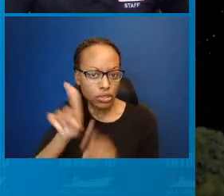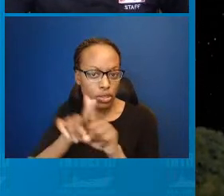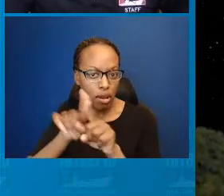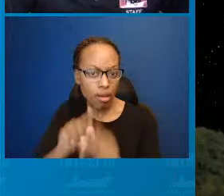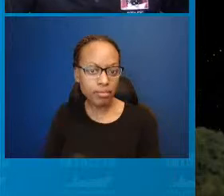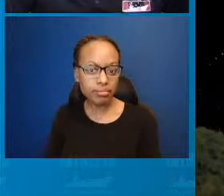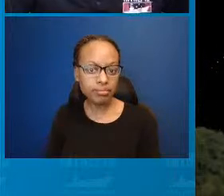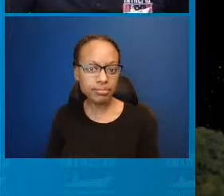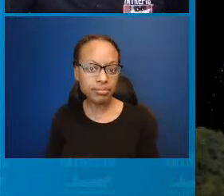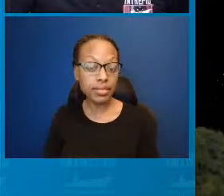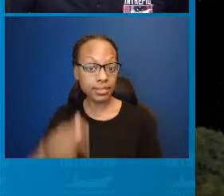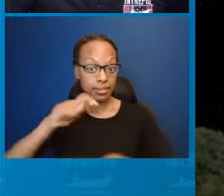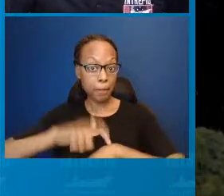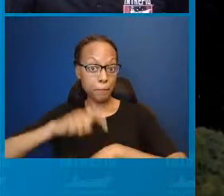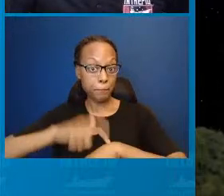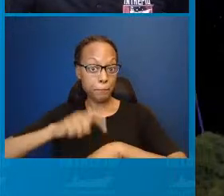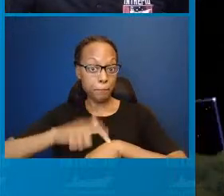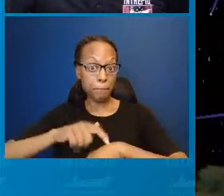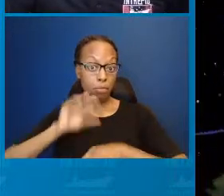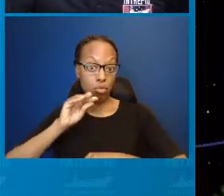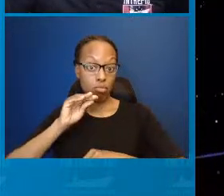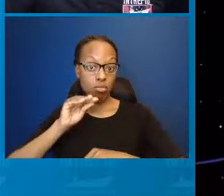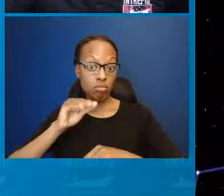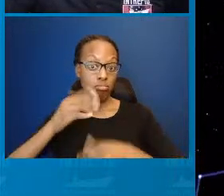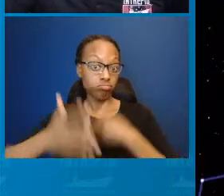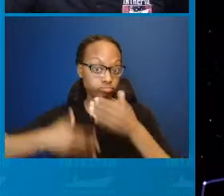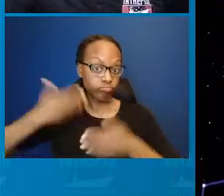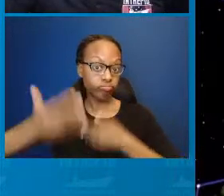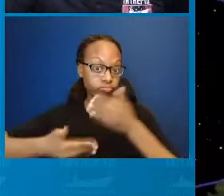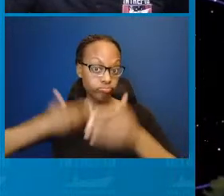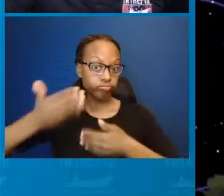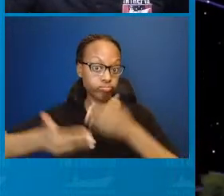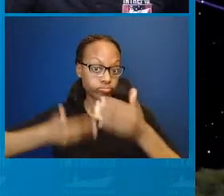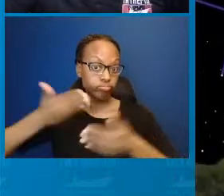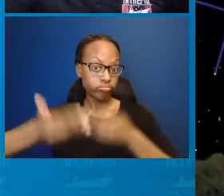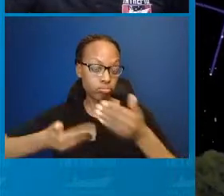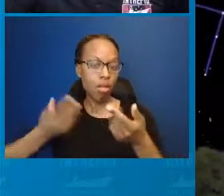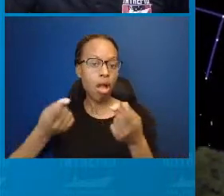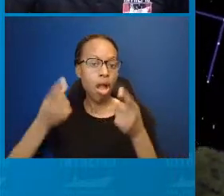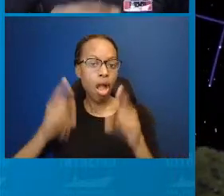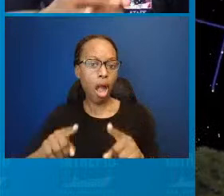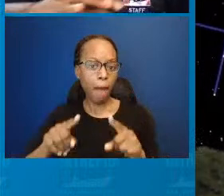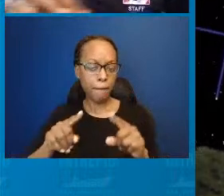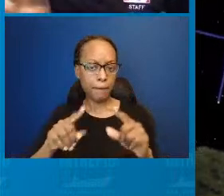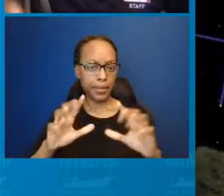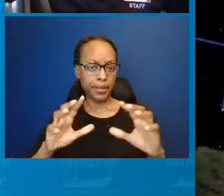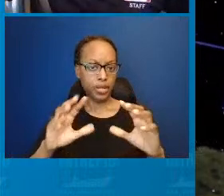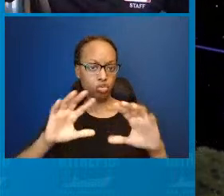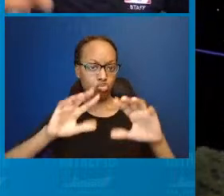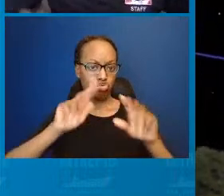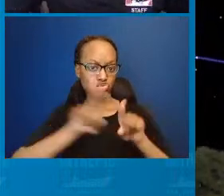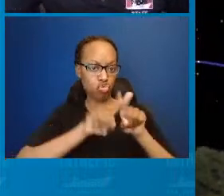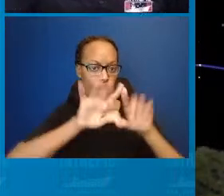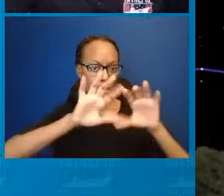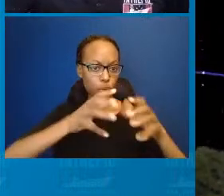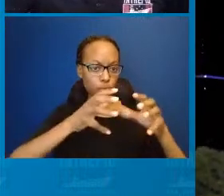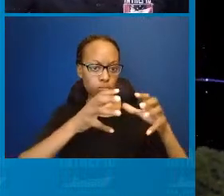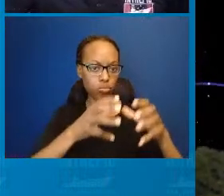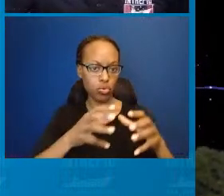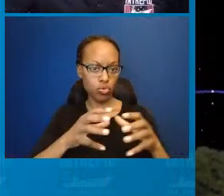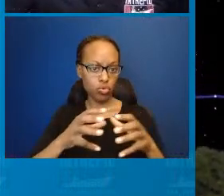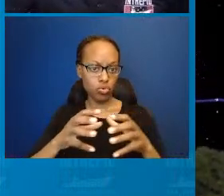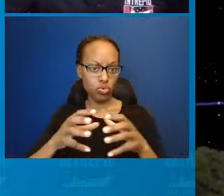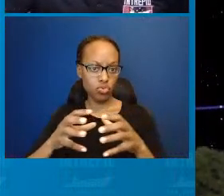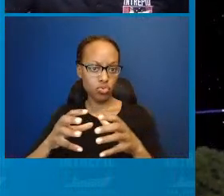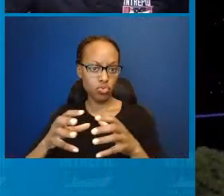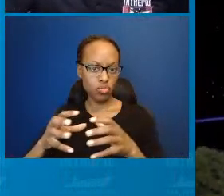So as time moves, we see all of these constellations spinning, right? They're moving in the sky.